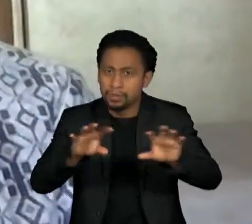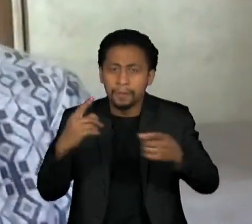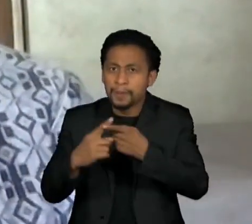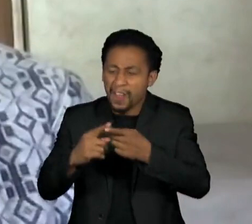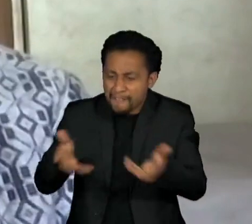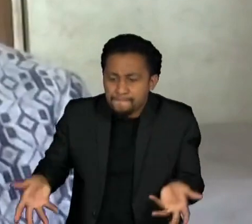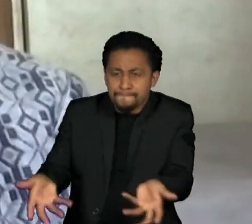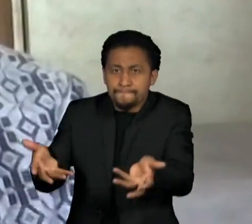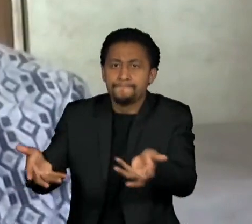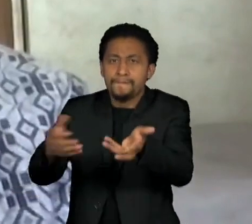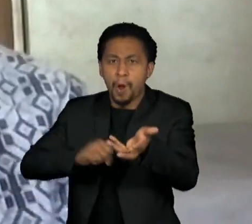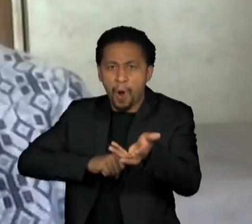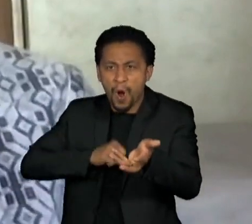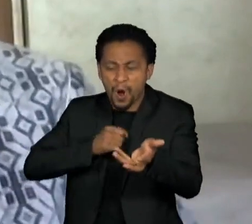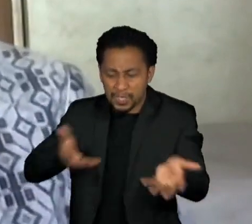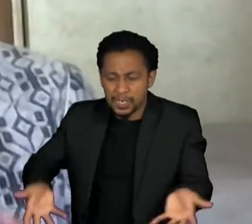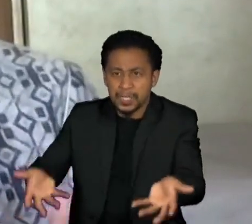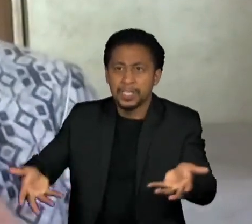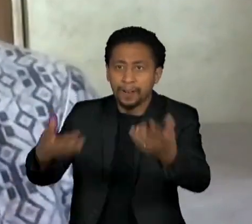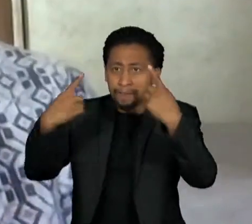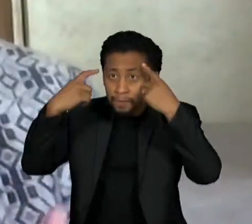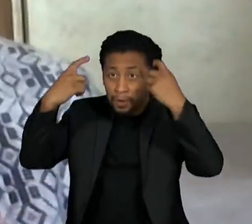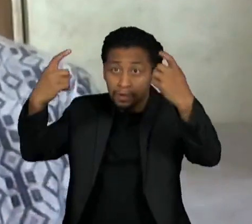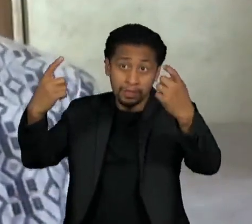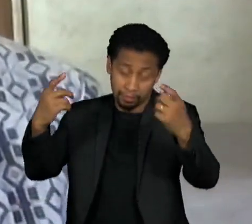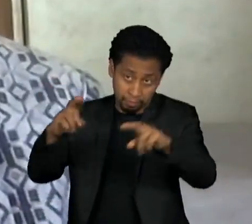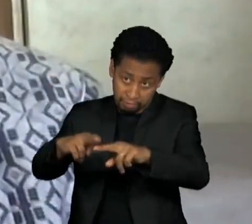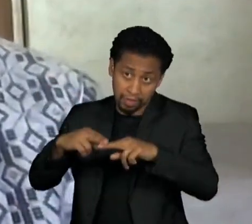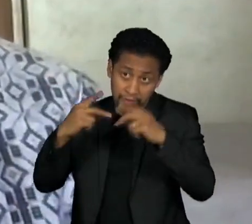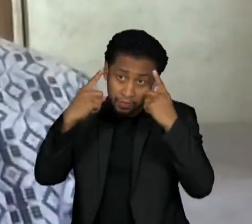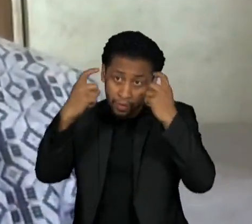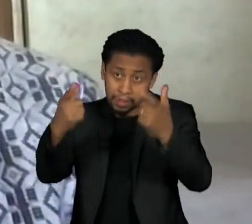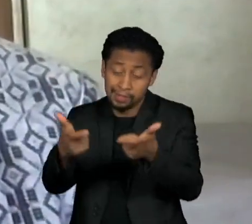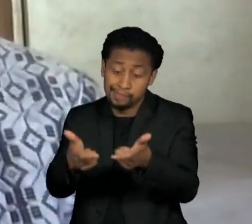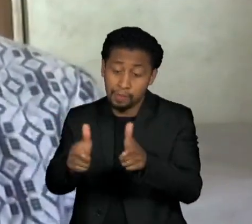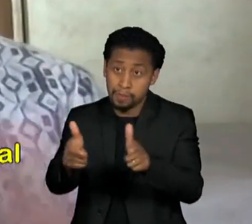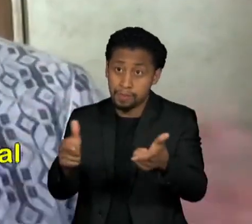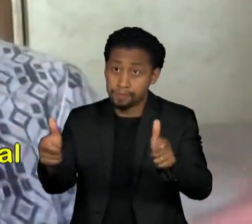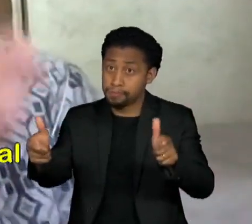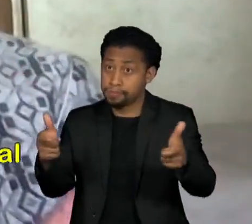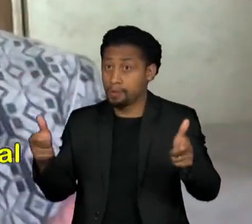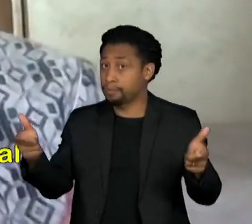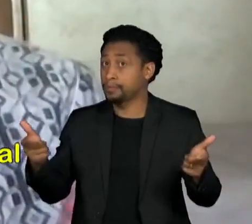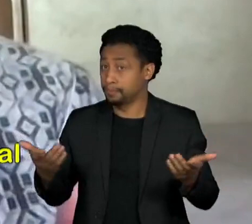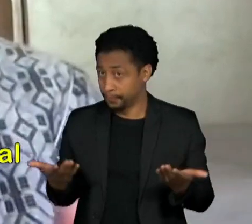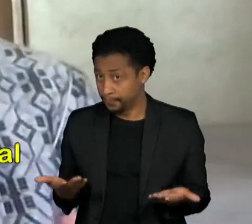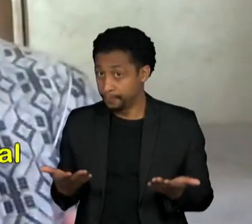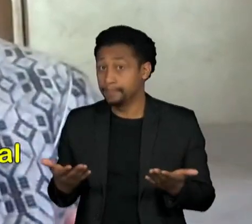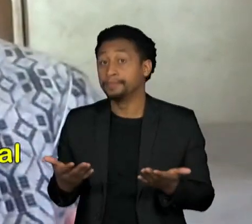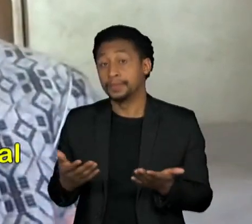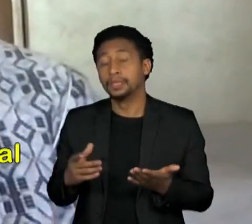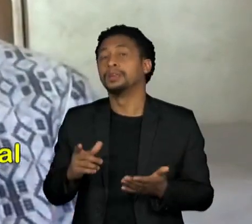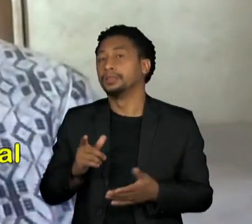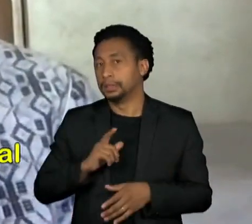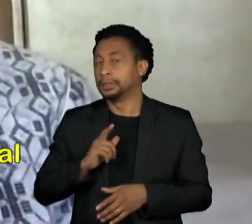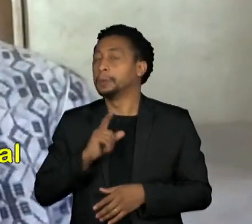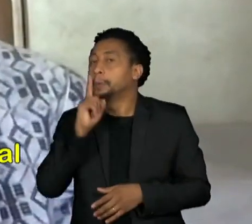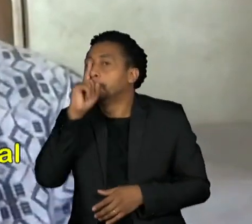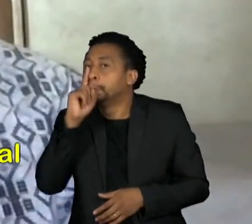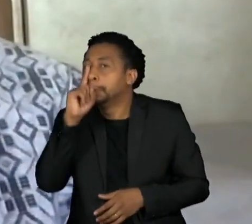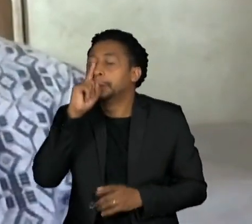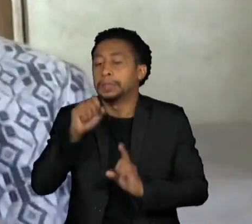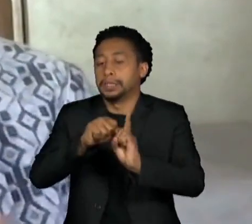violence, and that's part of the reason that violence has increased, right? There is a real world